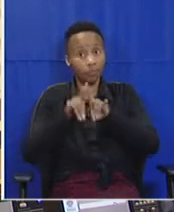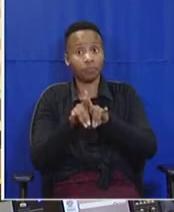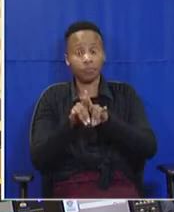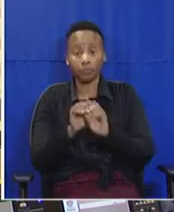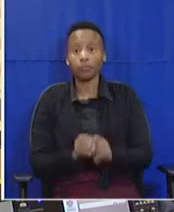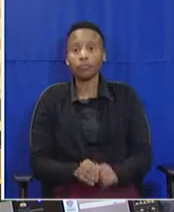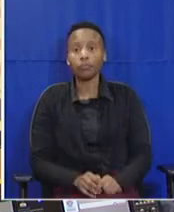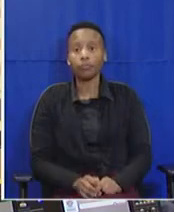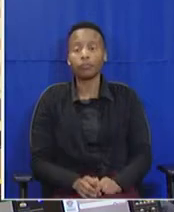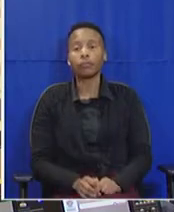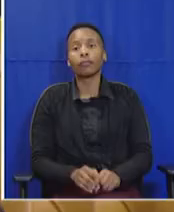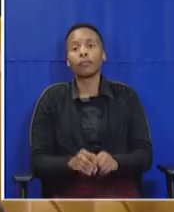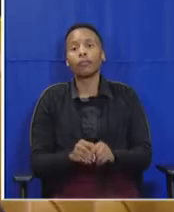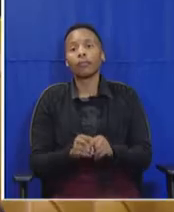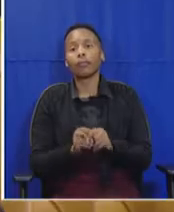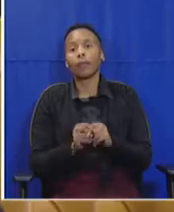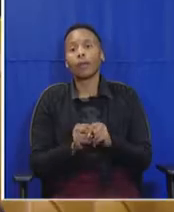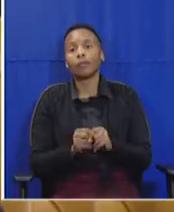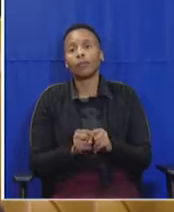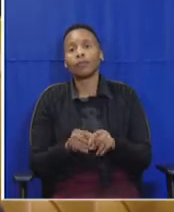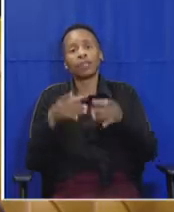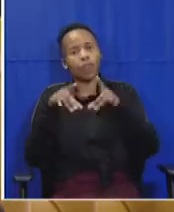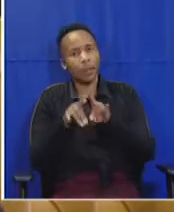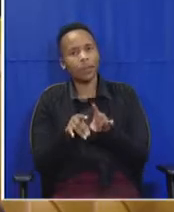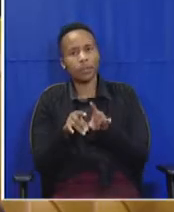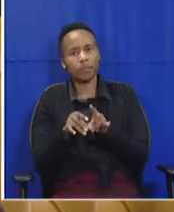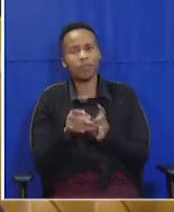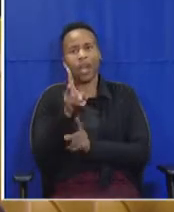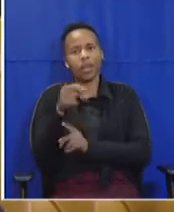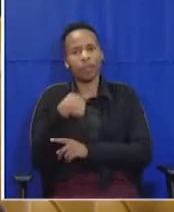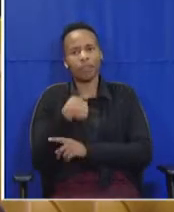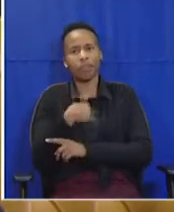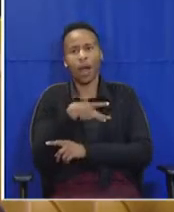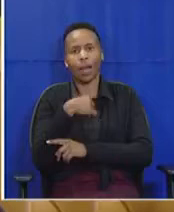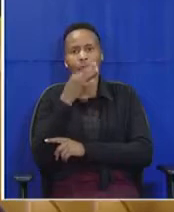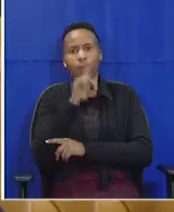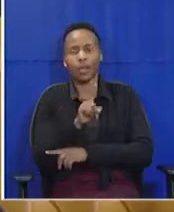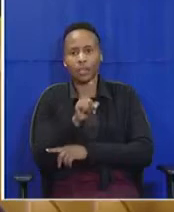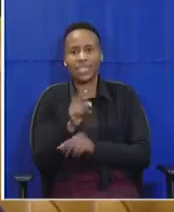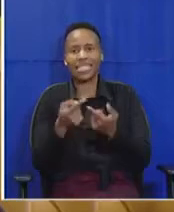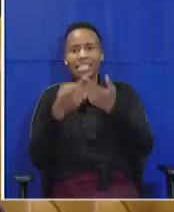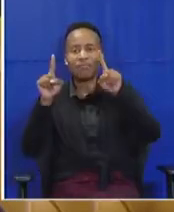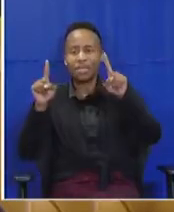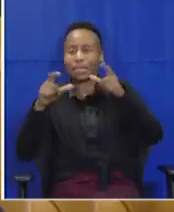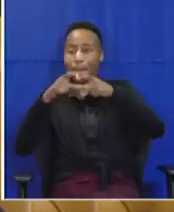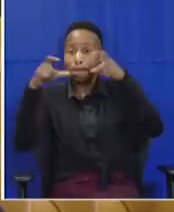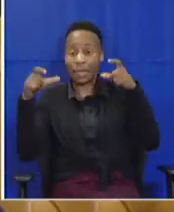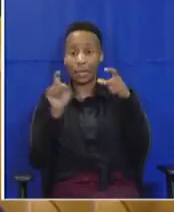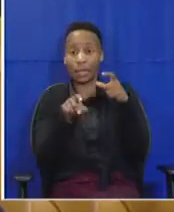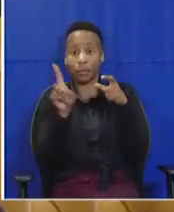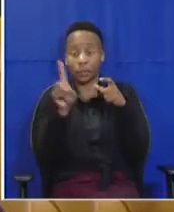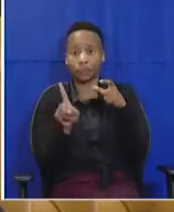Thanks, Honorable Chairperson. Again, I want to say that the principal differences here is